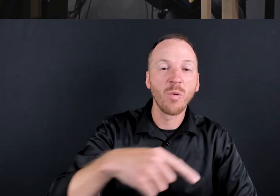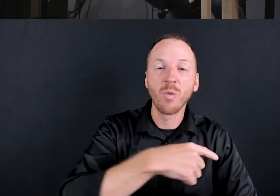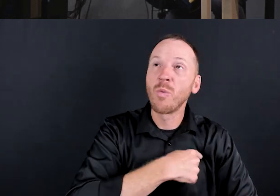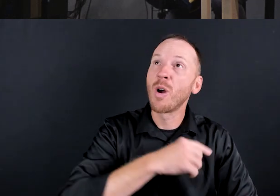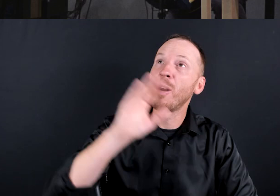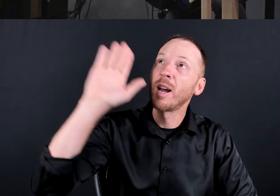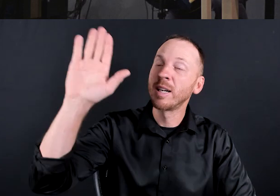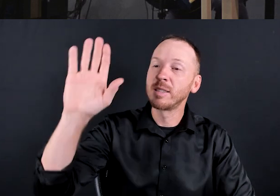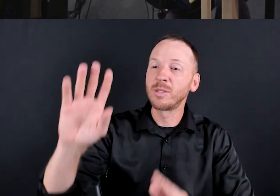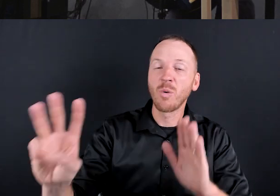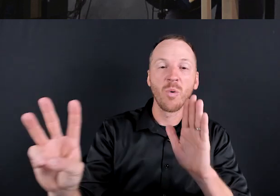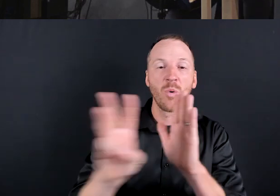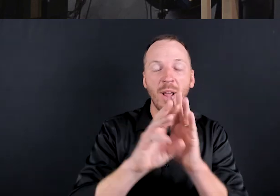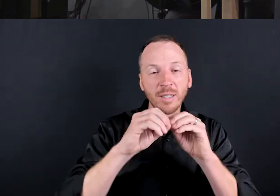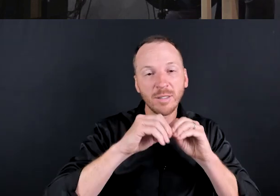his